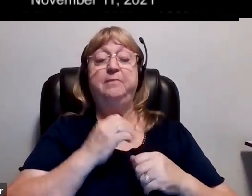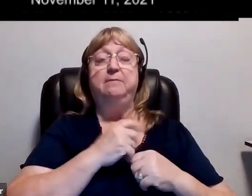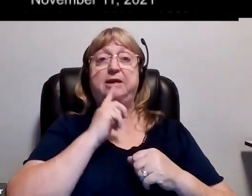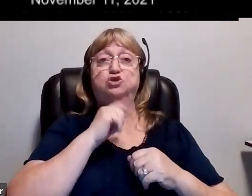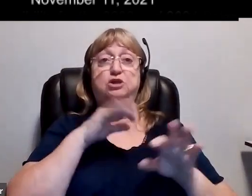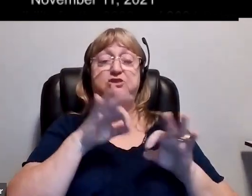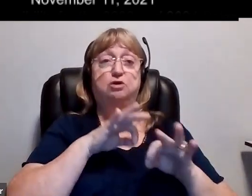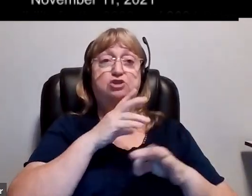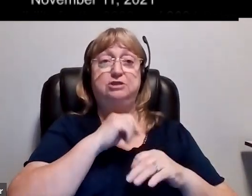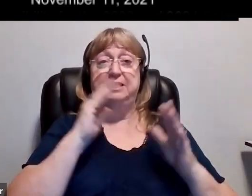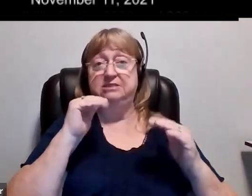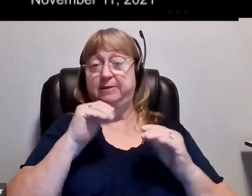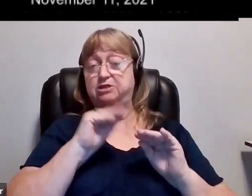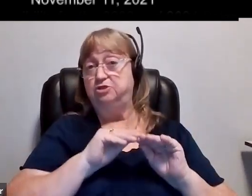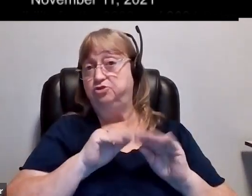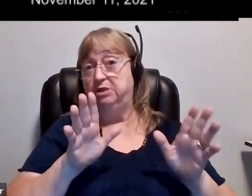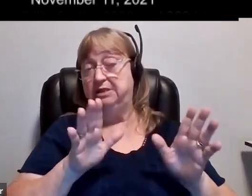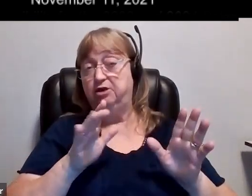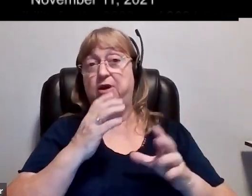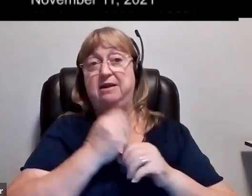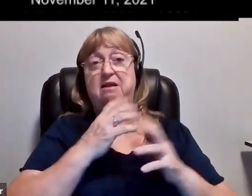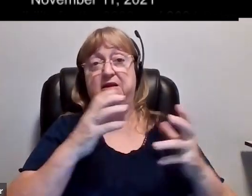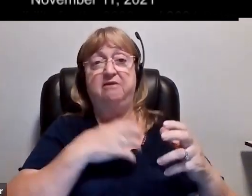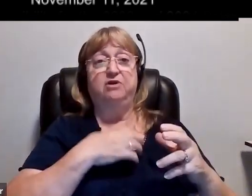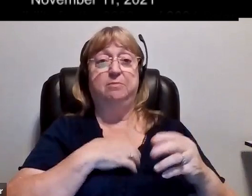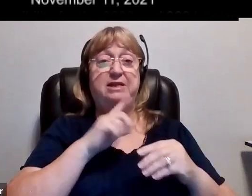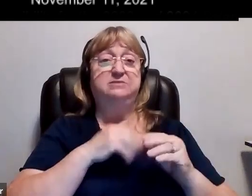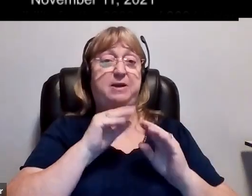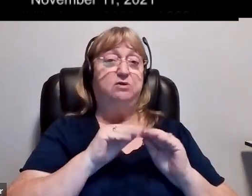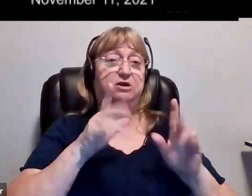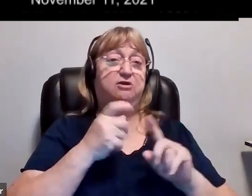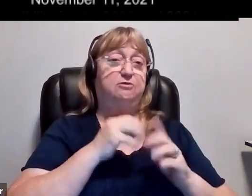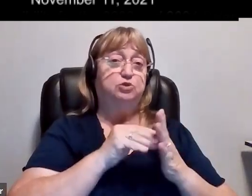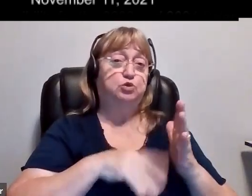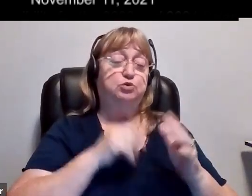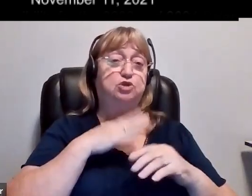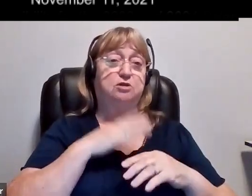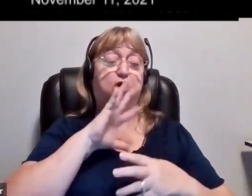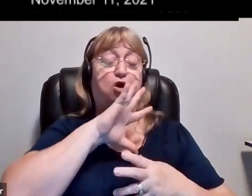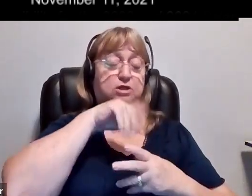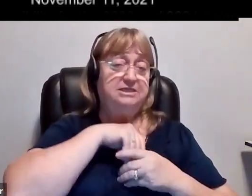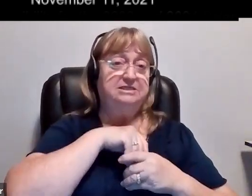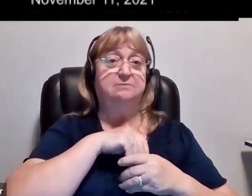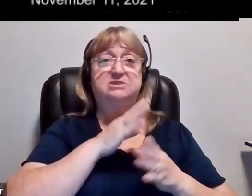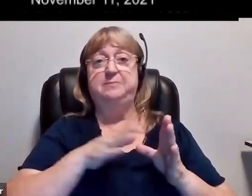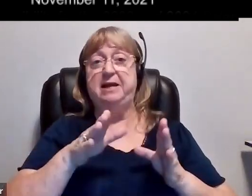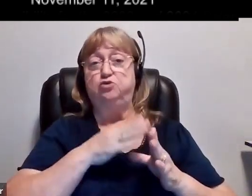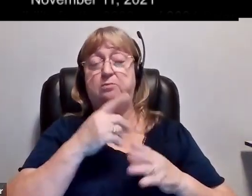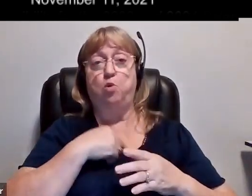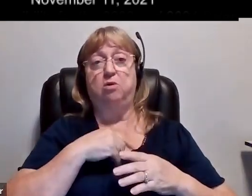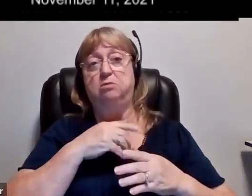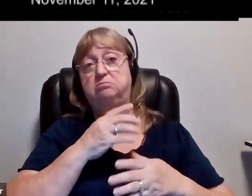instructions and the expectations are clear. I get a lot of complaints about clarity from students who are on the autism spectrum and students with some types of